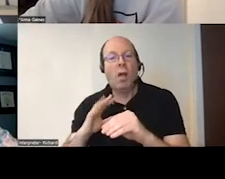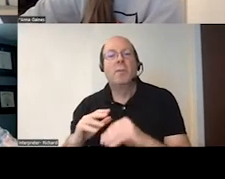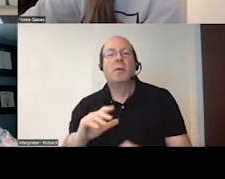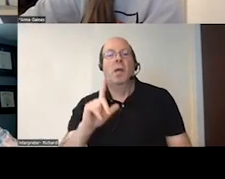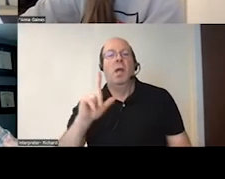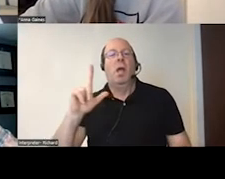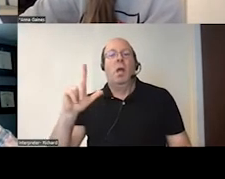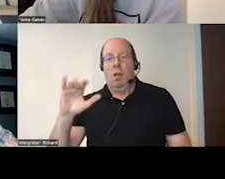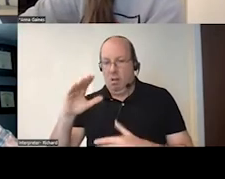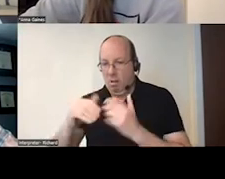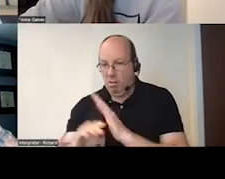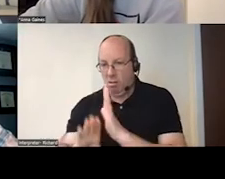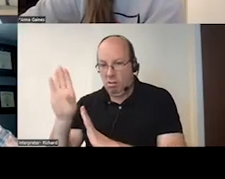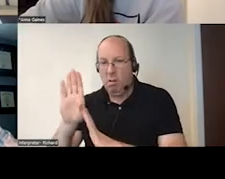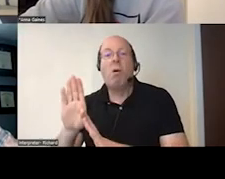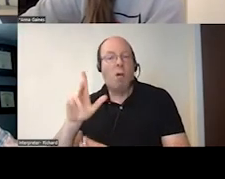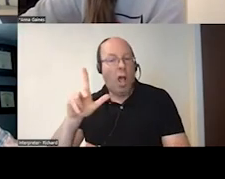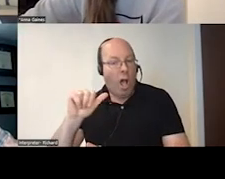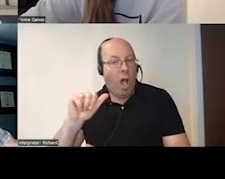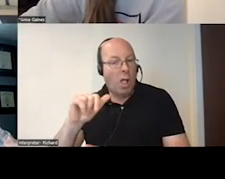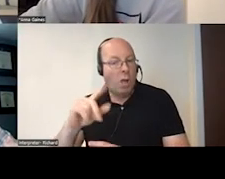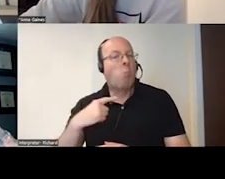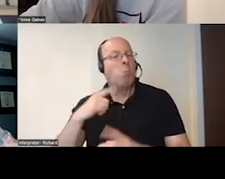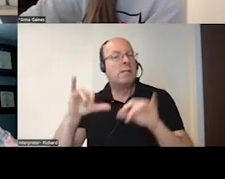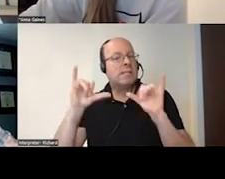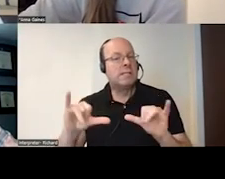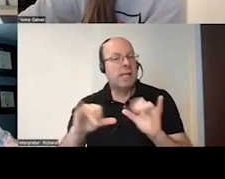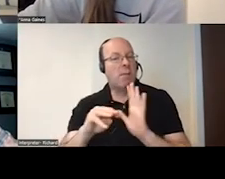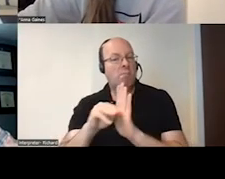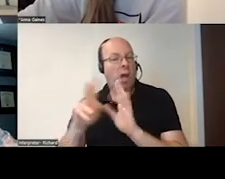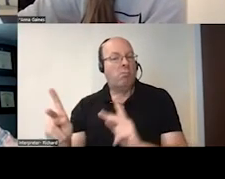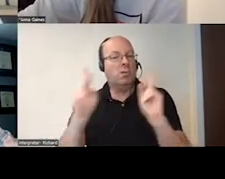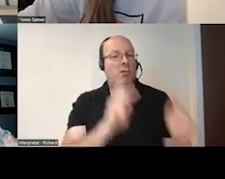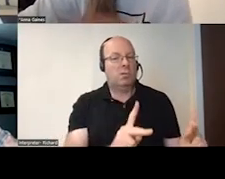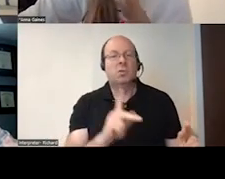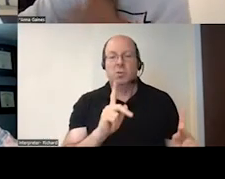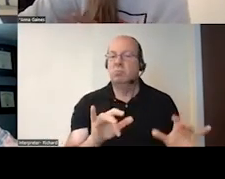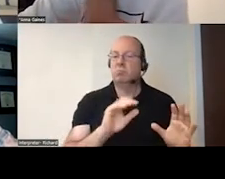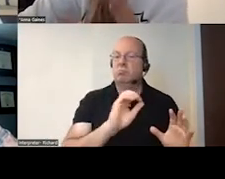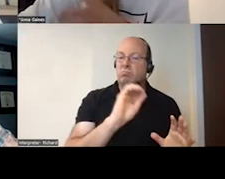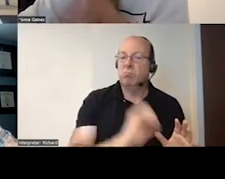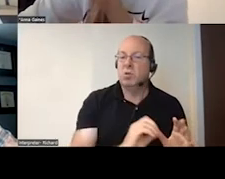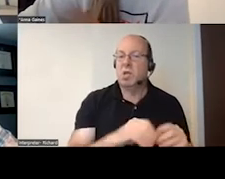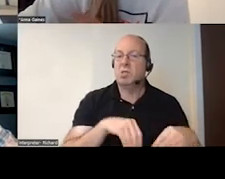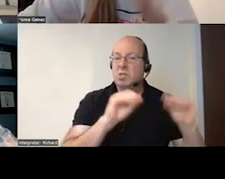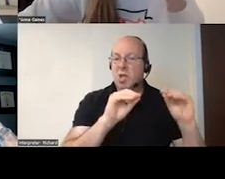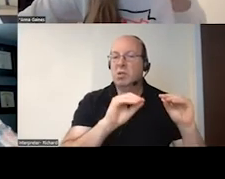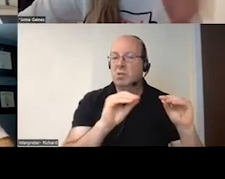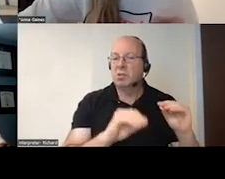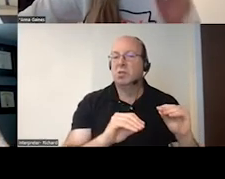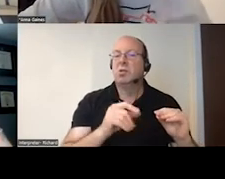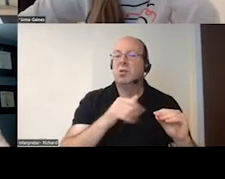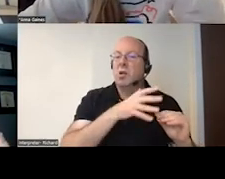just thought like, hey, why can't we use the same model? We should expect about a similar like percentage of like sales from, you know, farmers